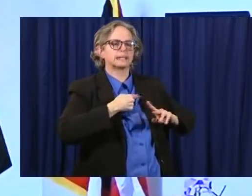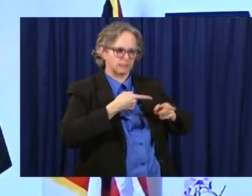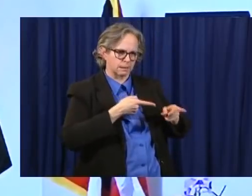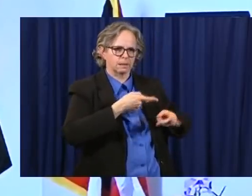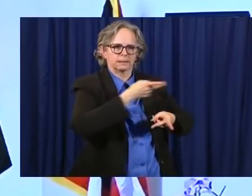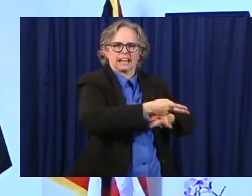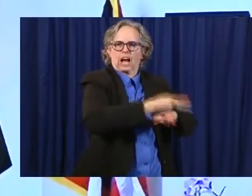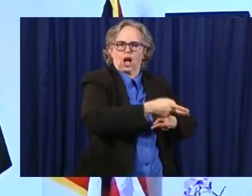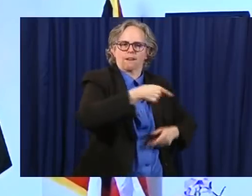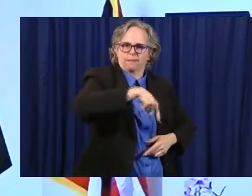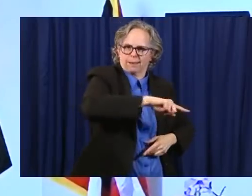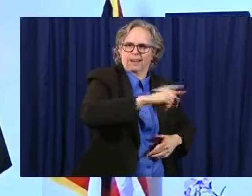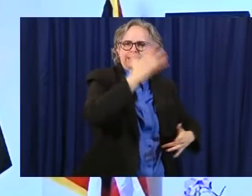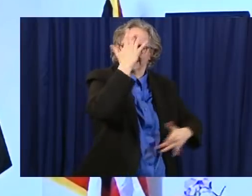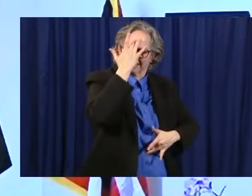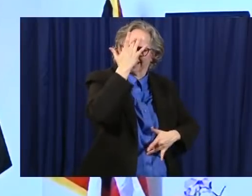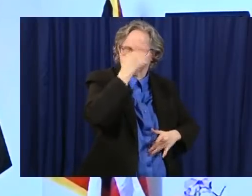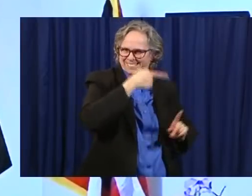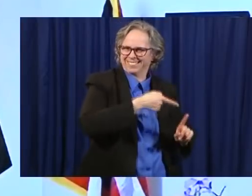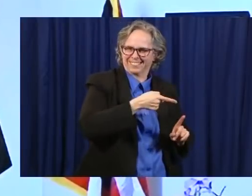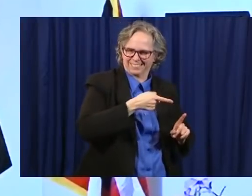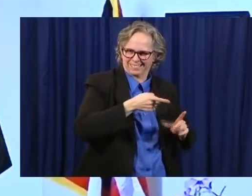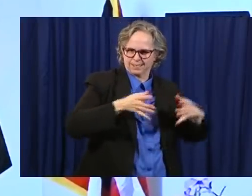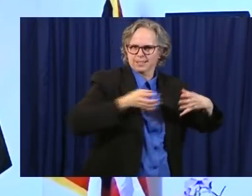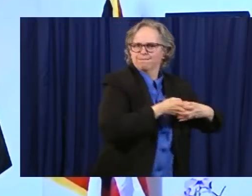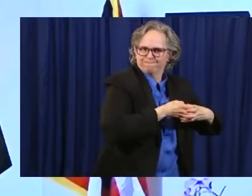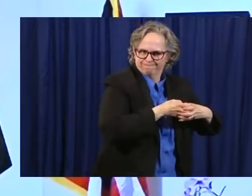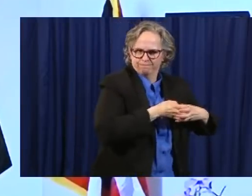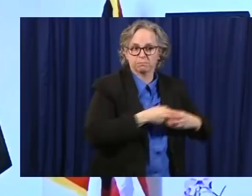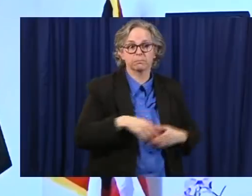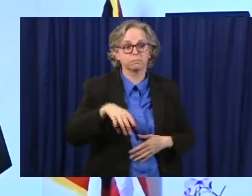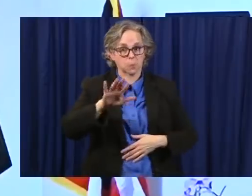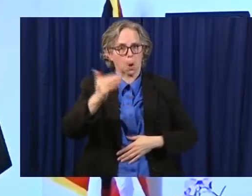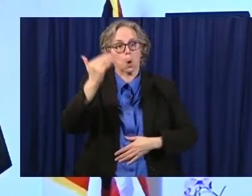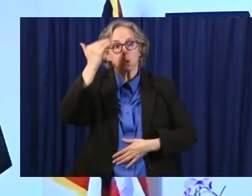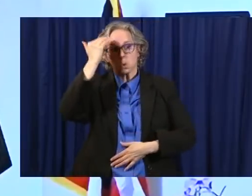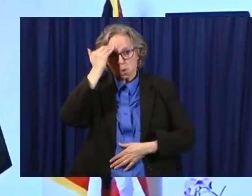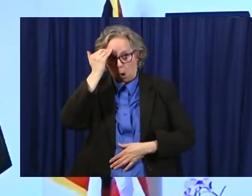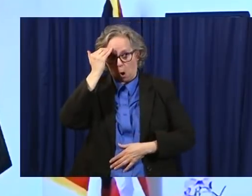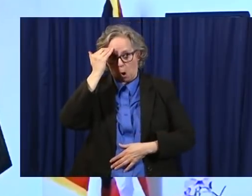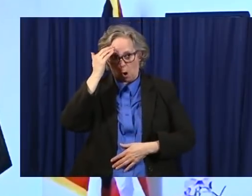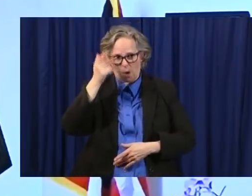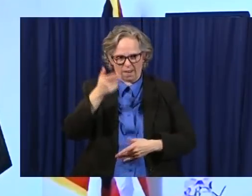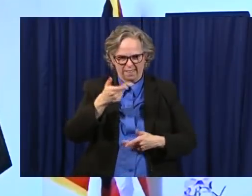And once you know that it's there, keeping a very close